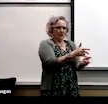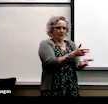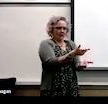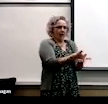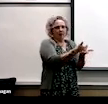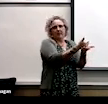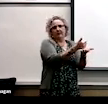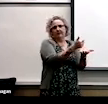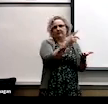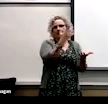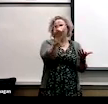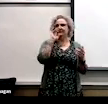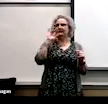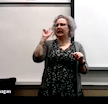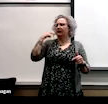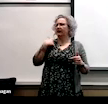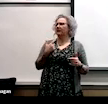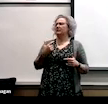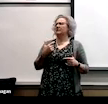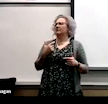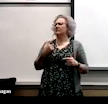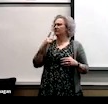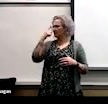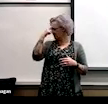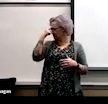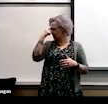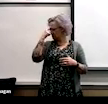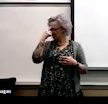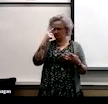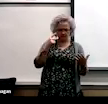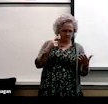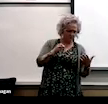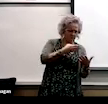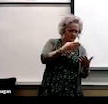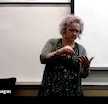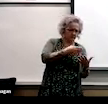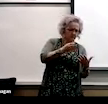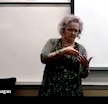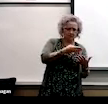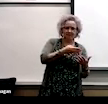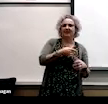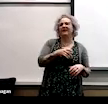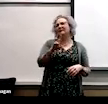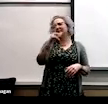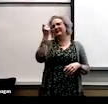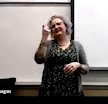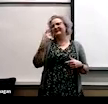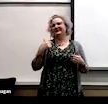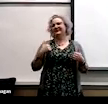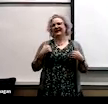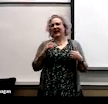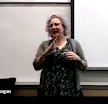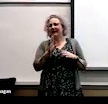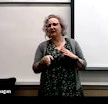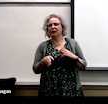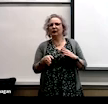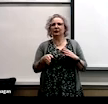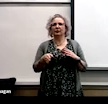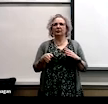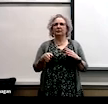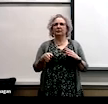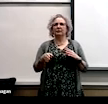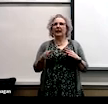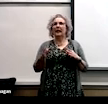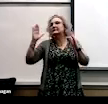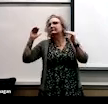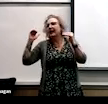like, hi, adult doc, I'm good to go, don't worry about it, everything's taken care of. I have no expectation of that. I don't think that that's fair or realistic. This has gotta be